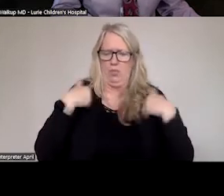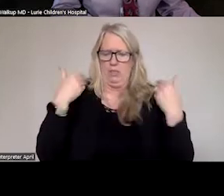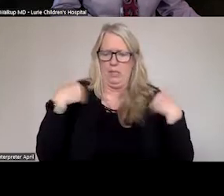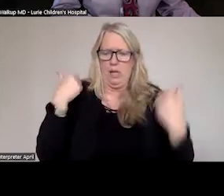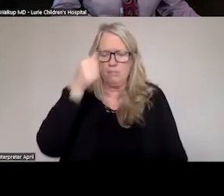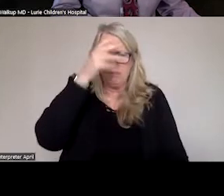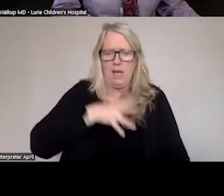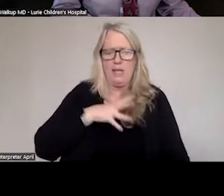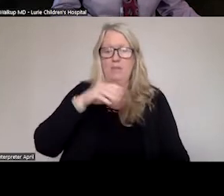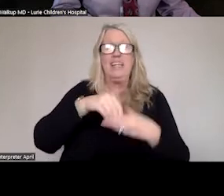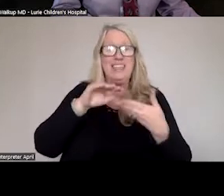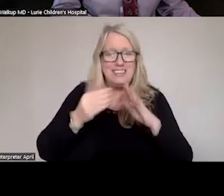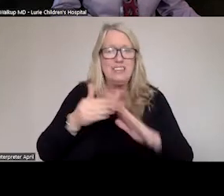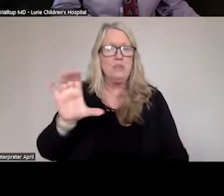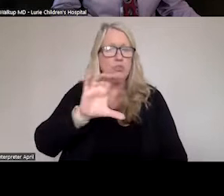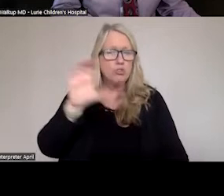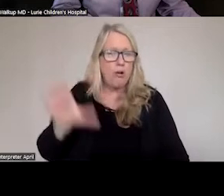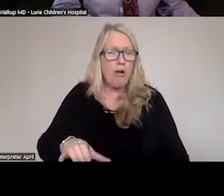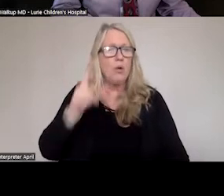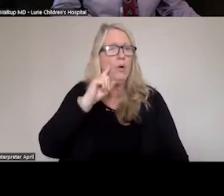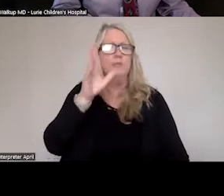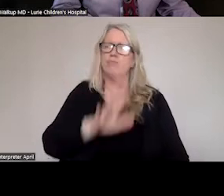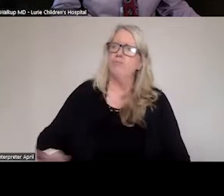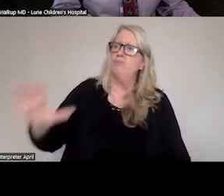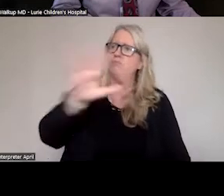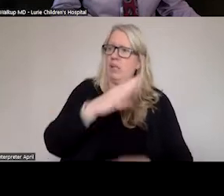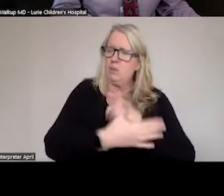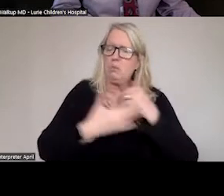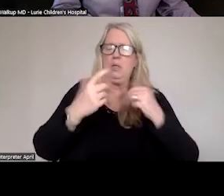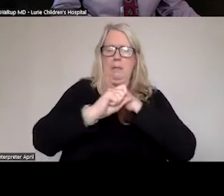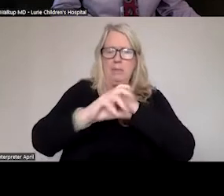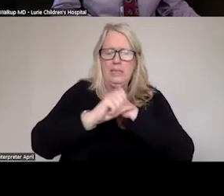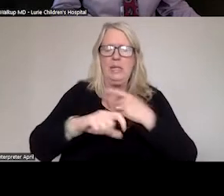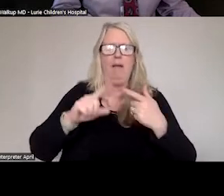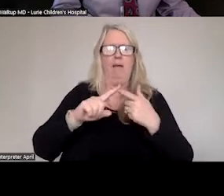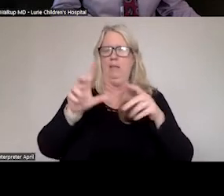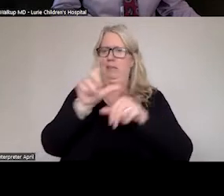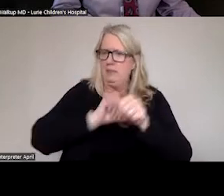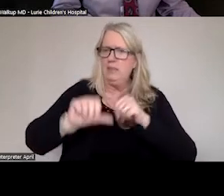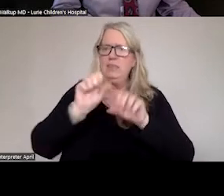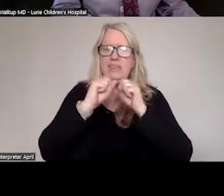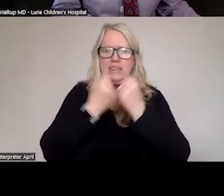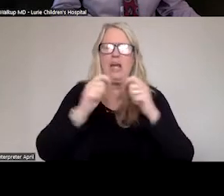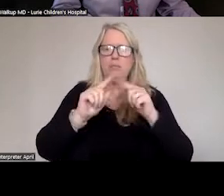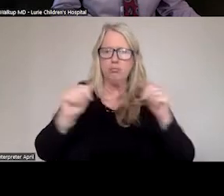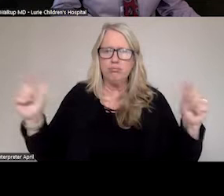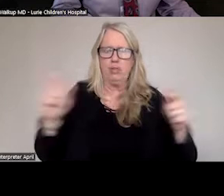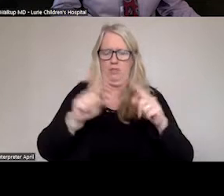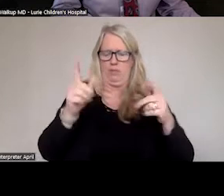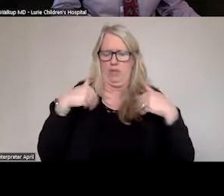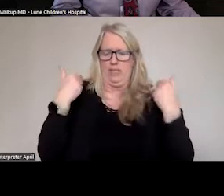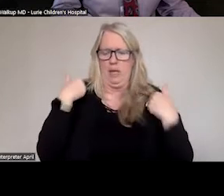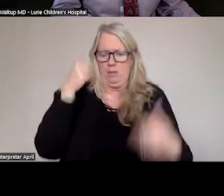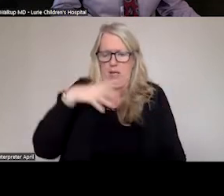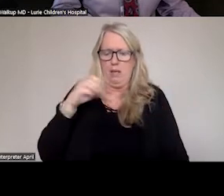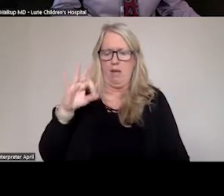city of Chicago and across the country that's created by media and society in general, and how the young men of color view